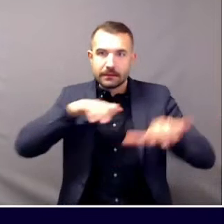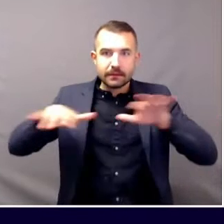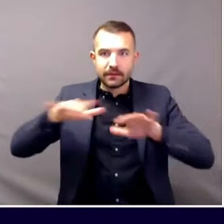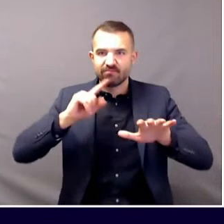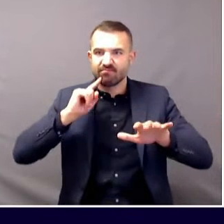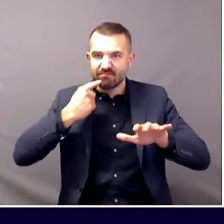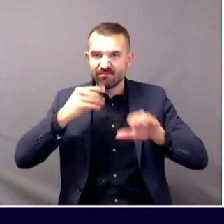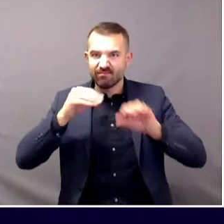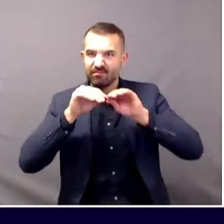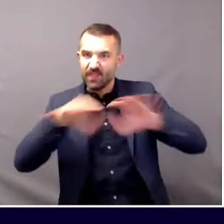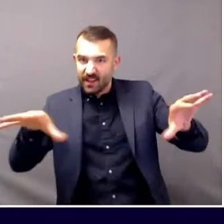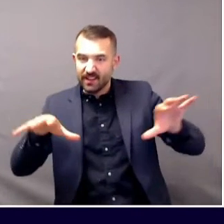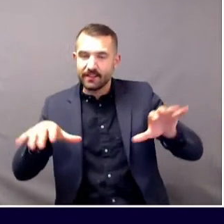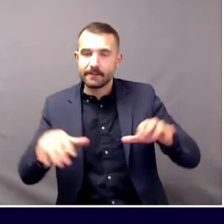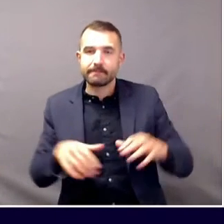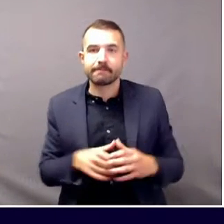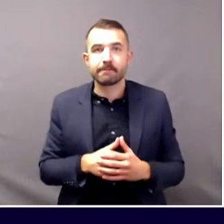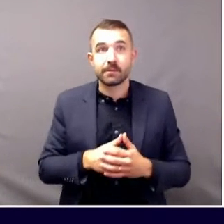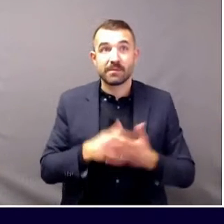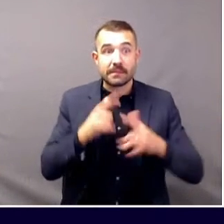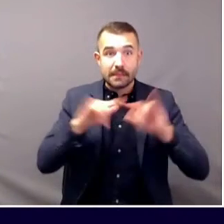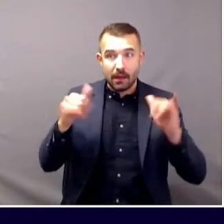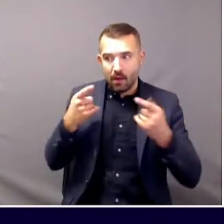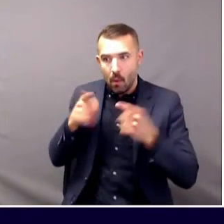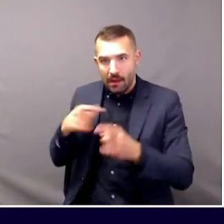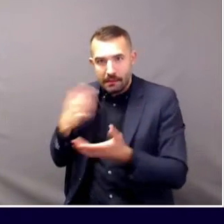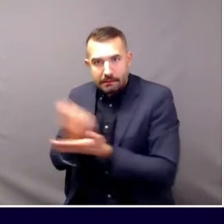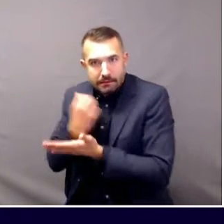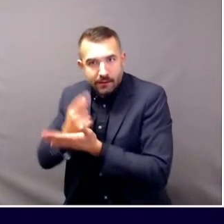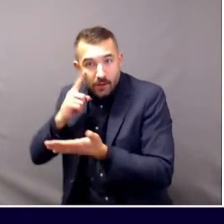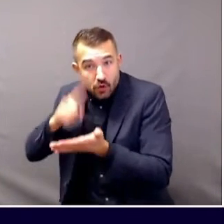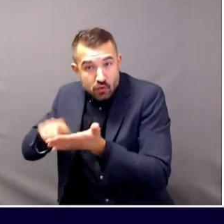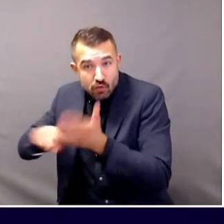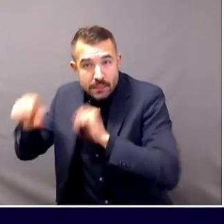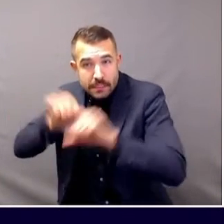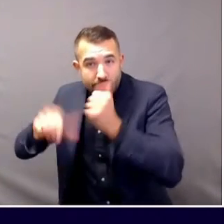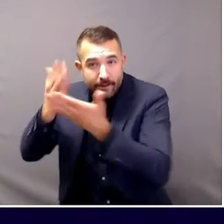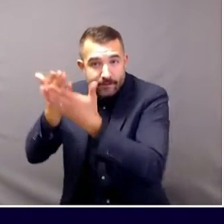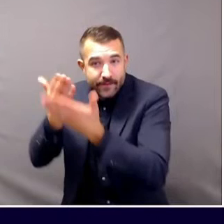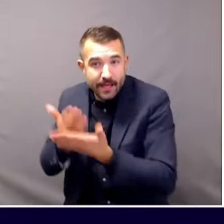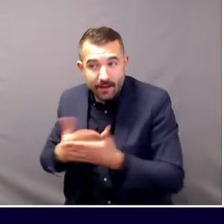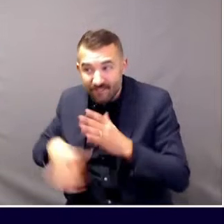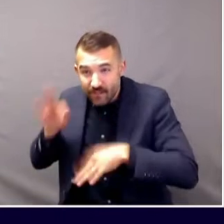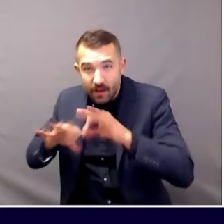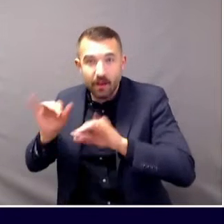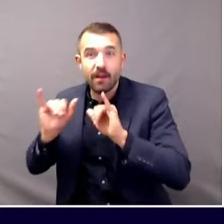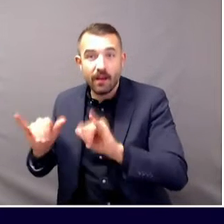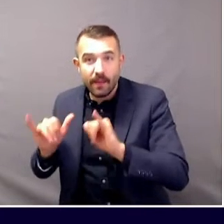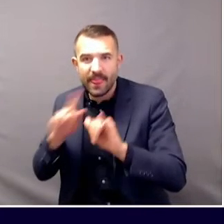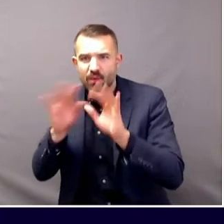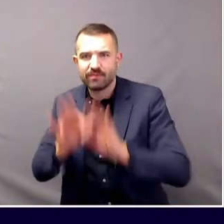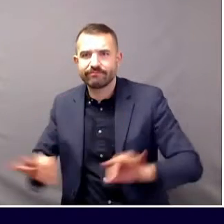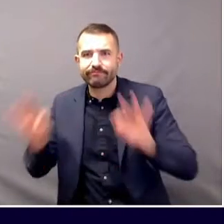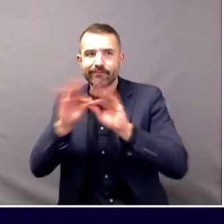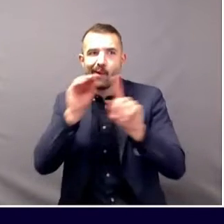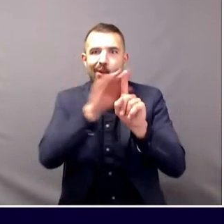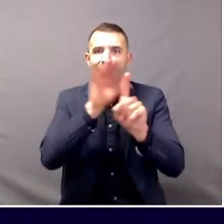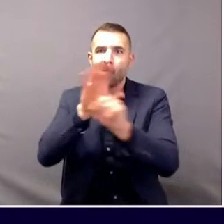pandemic, to do what science requires, which is for us to share our education and our understanding so others can learn